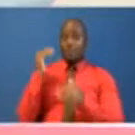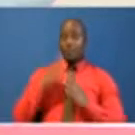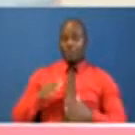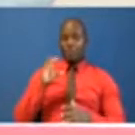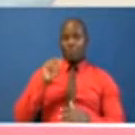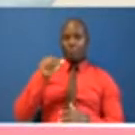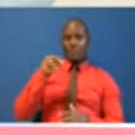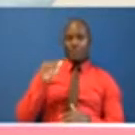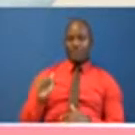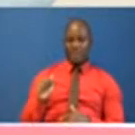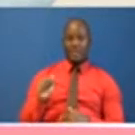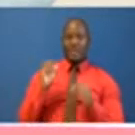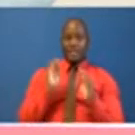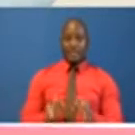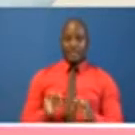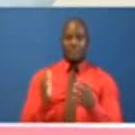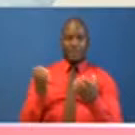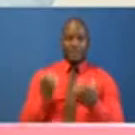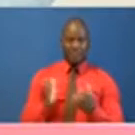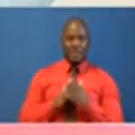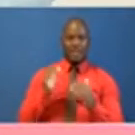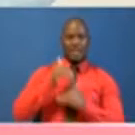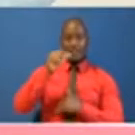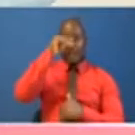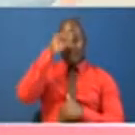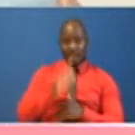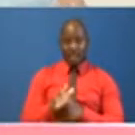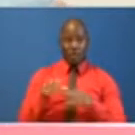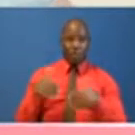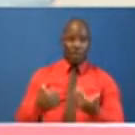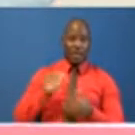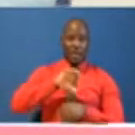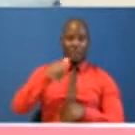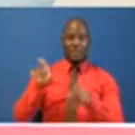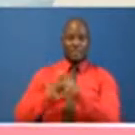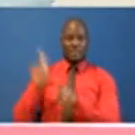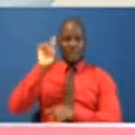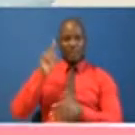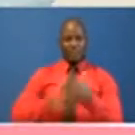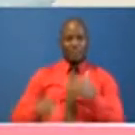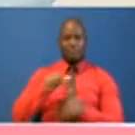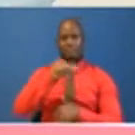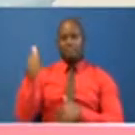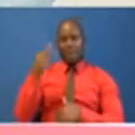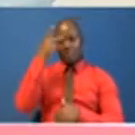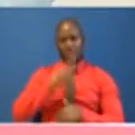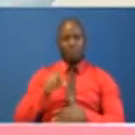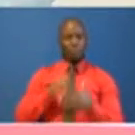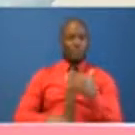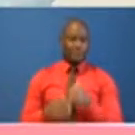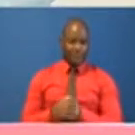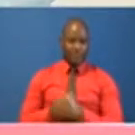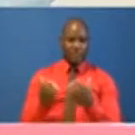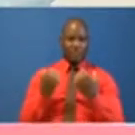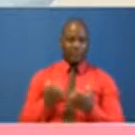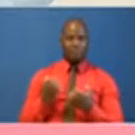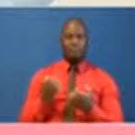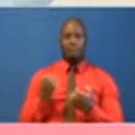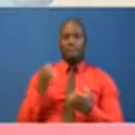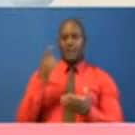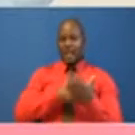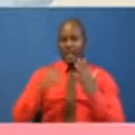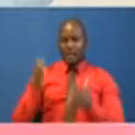if if philip kisses to be believed to be the next governor of a county like nairobi or any of the other 46 as well you need to be from the right